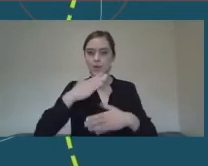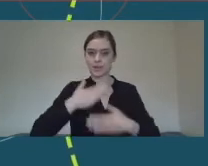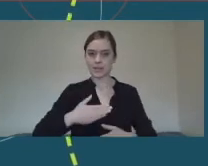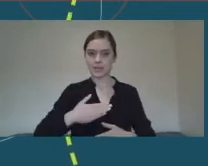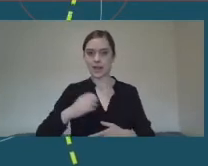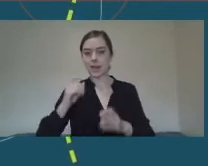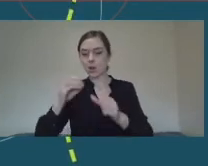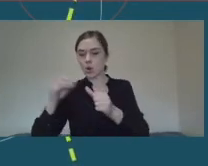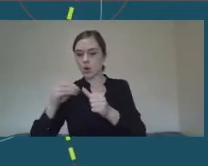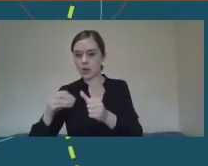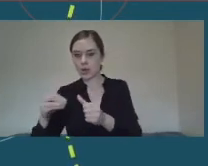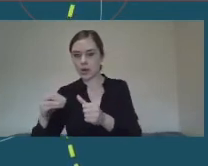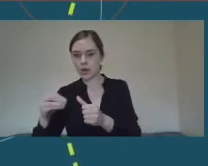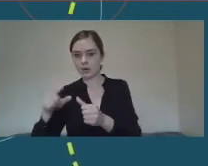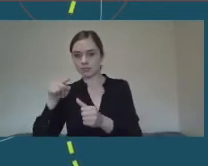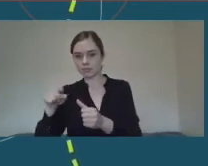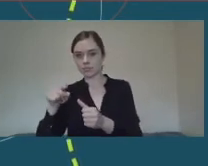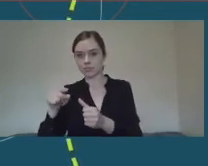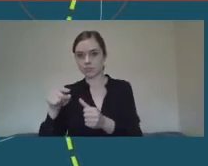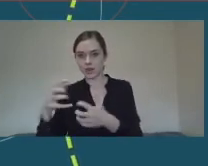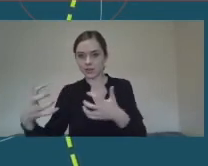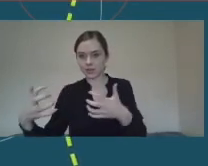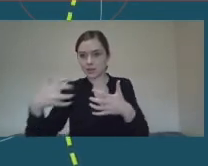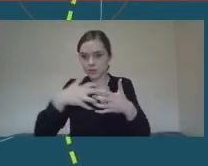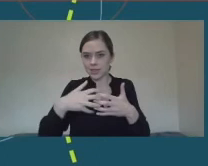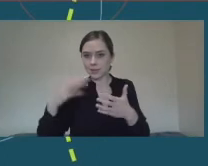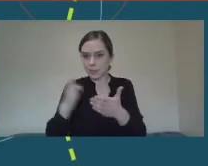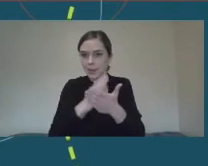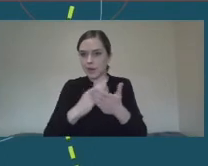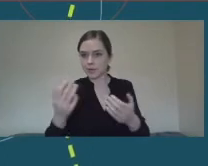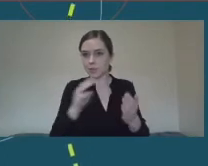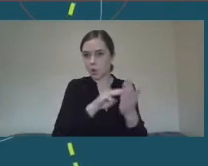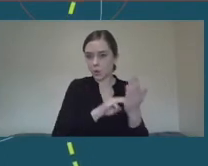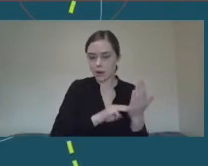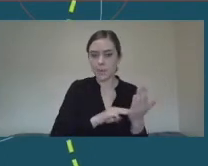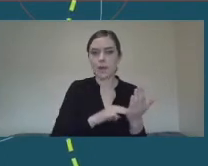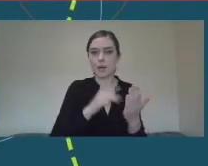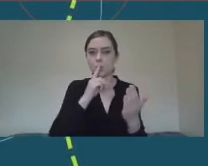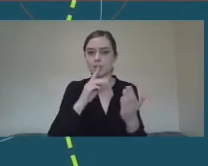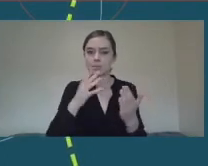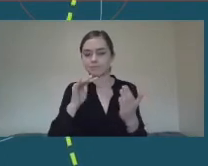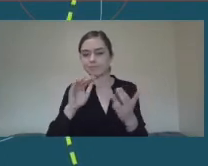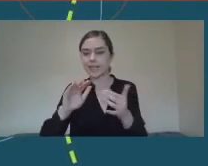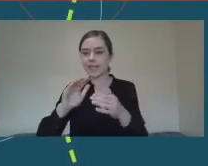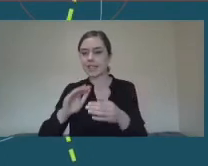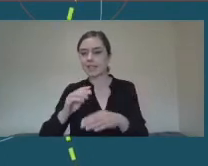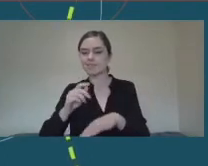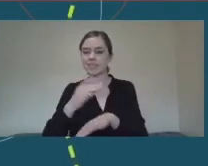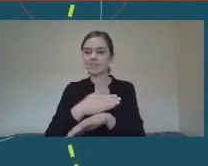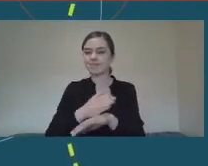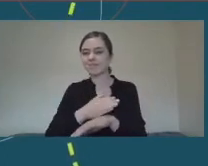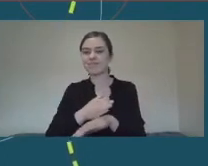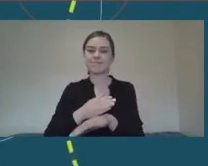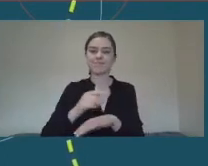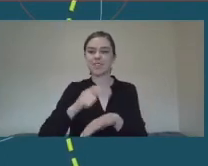are also an integral part of the program, but are given a bit less time in terms of training participants on